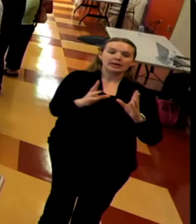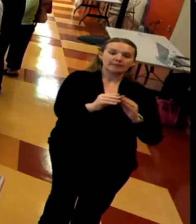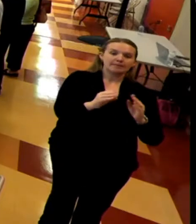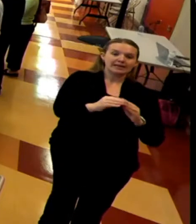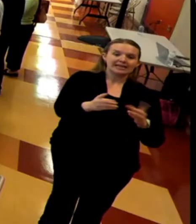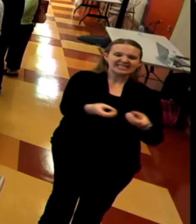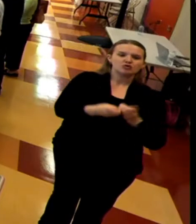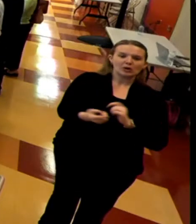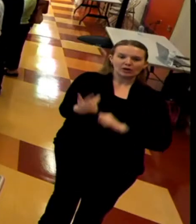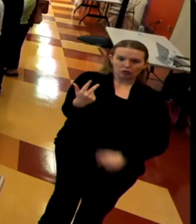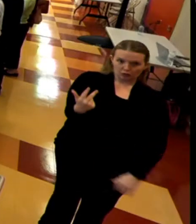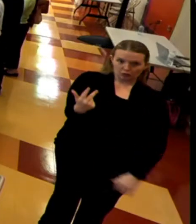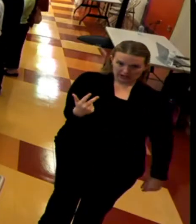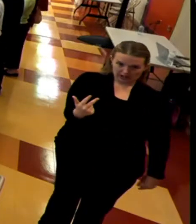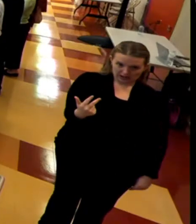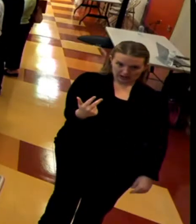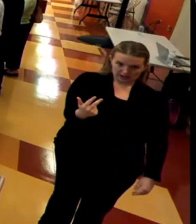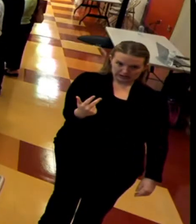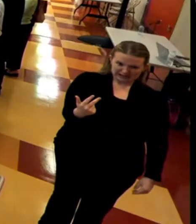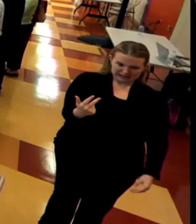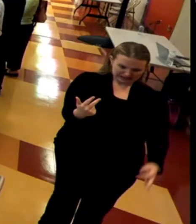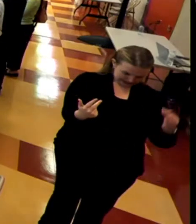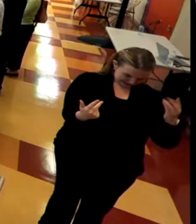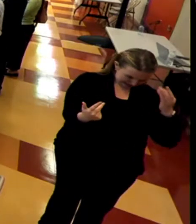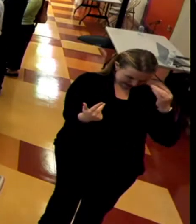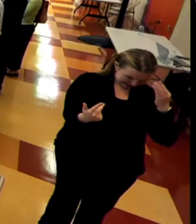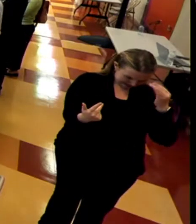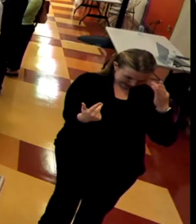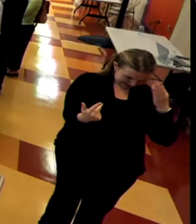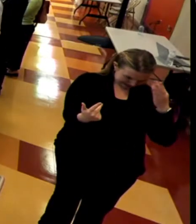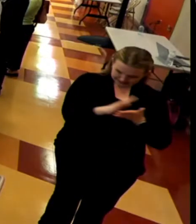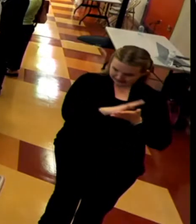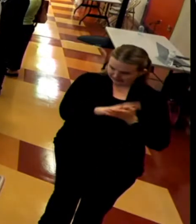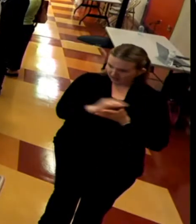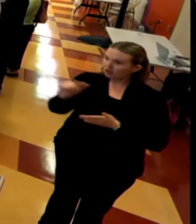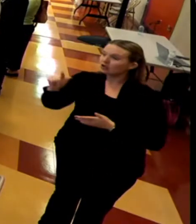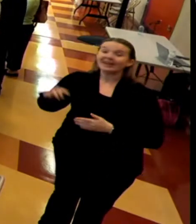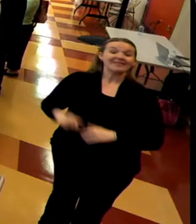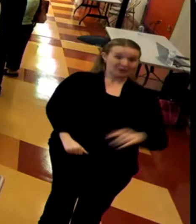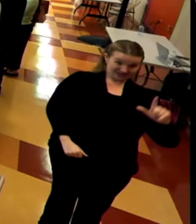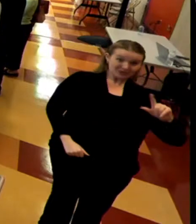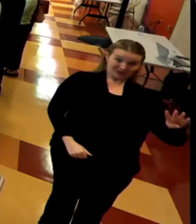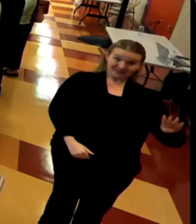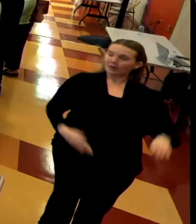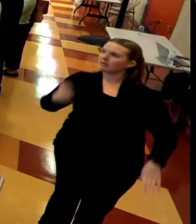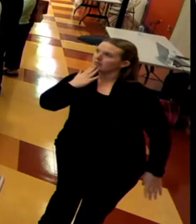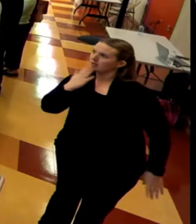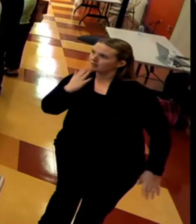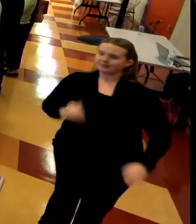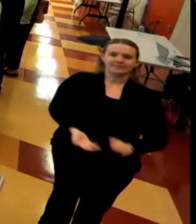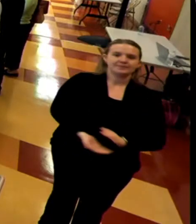3. My notes are not in front of me. 24th. Thank you.